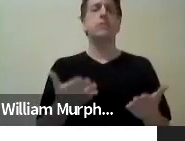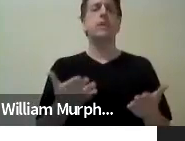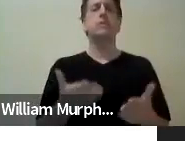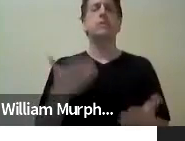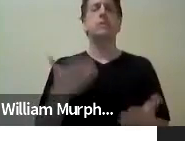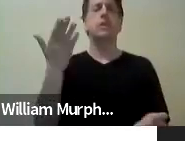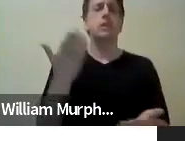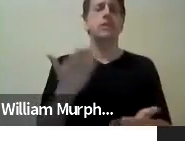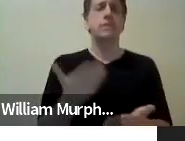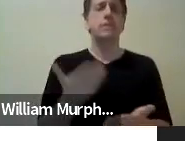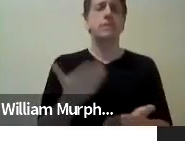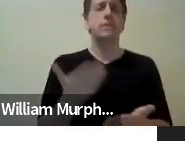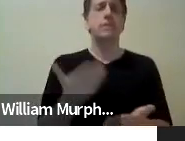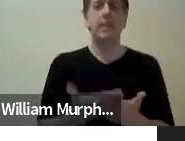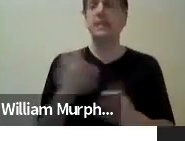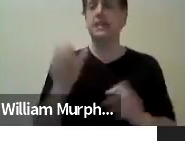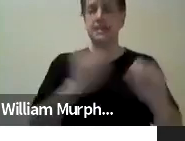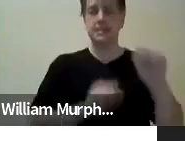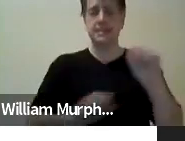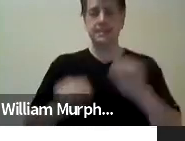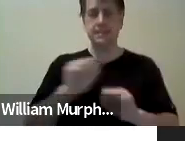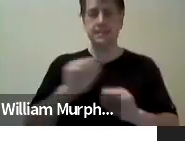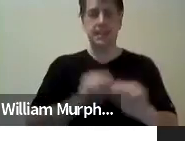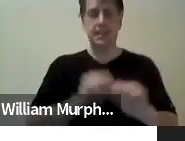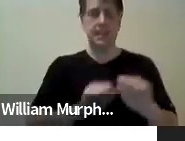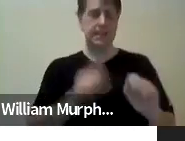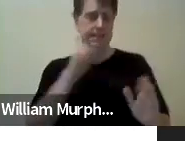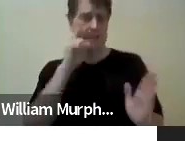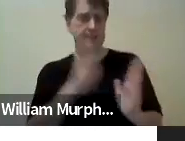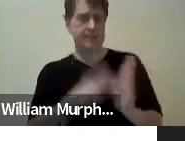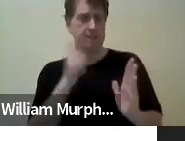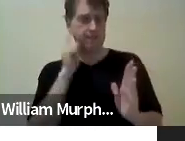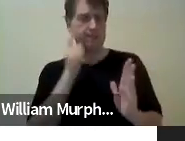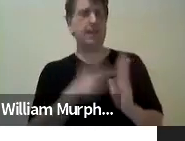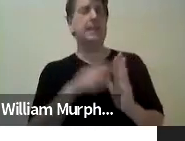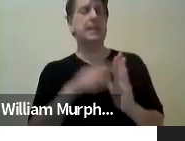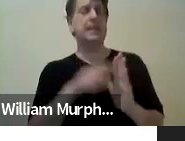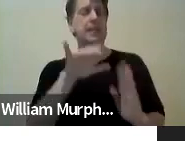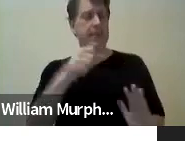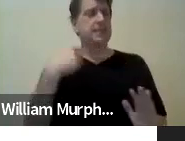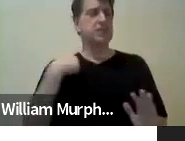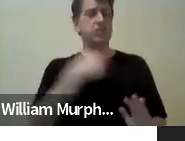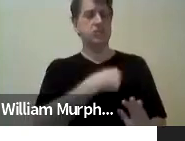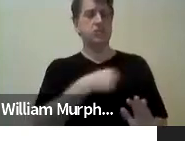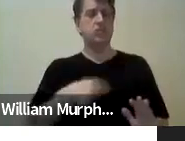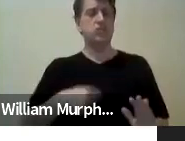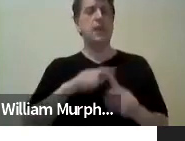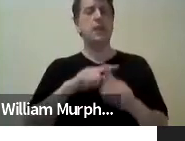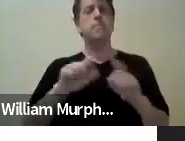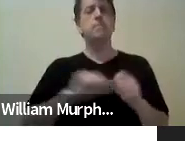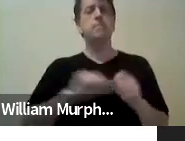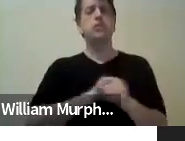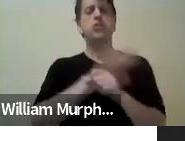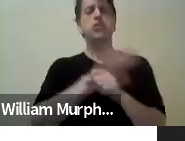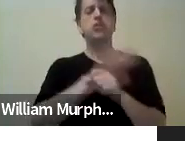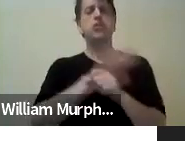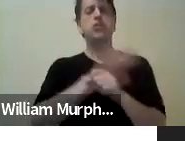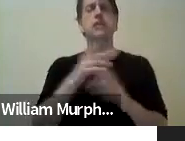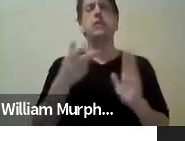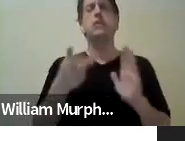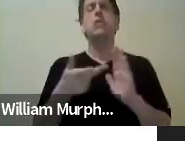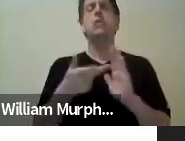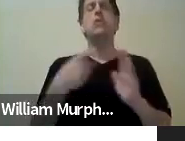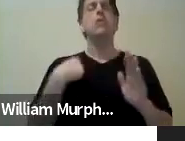nature of science, the virus was initially identified in China. But COVID-19, just as we talked about perception